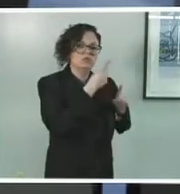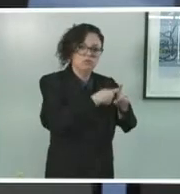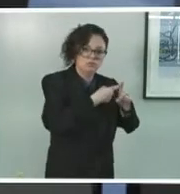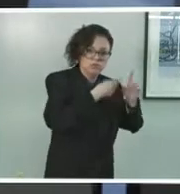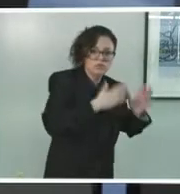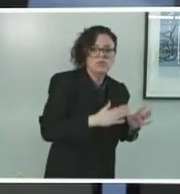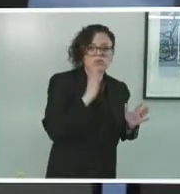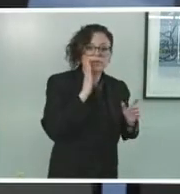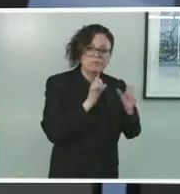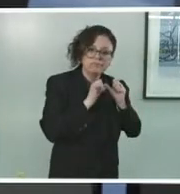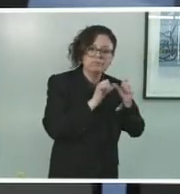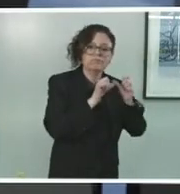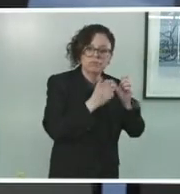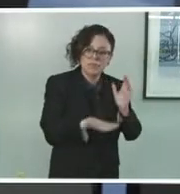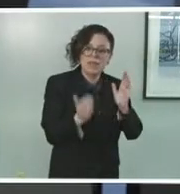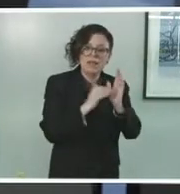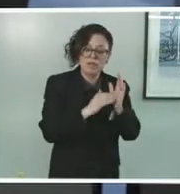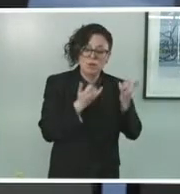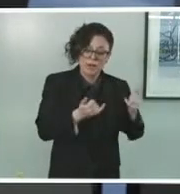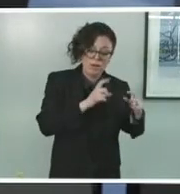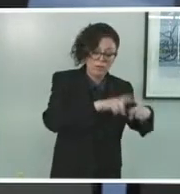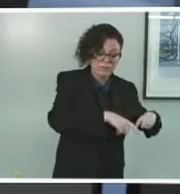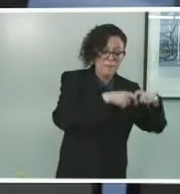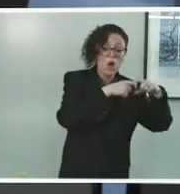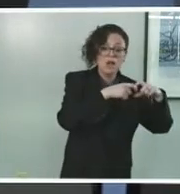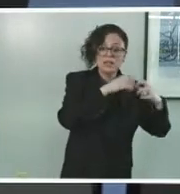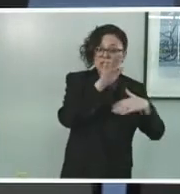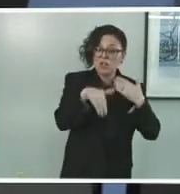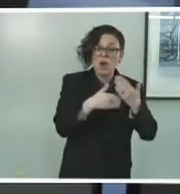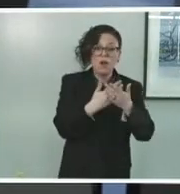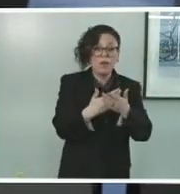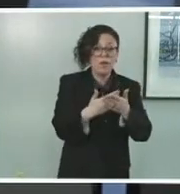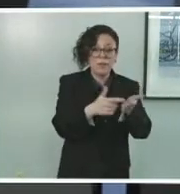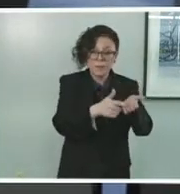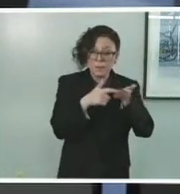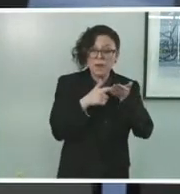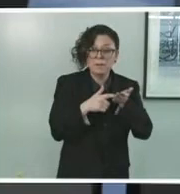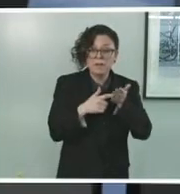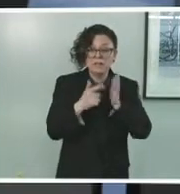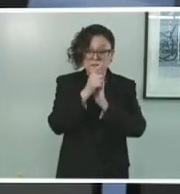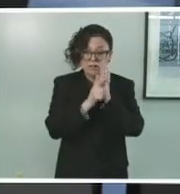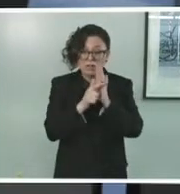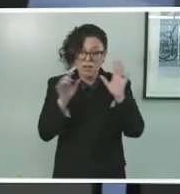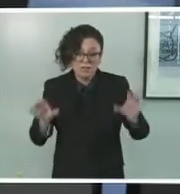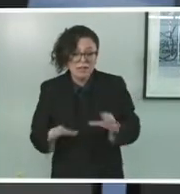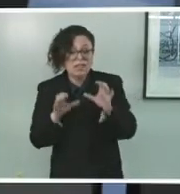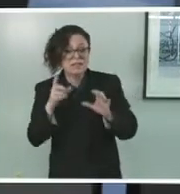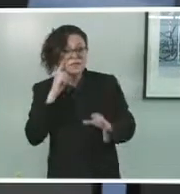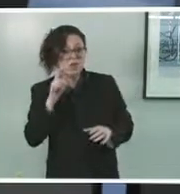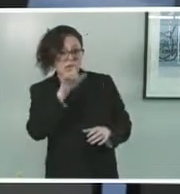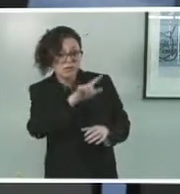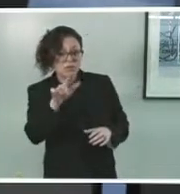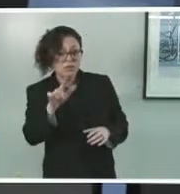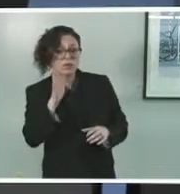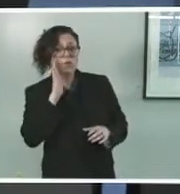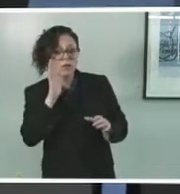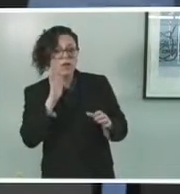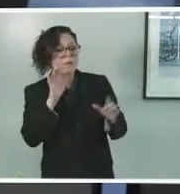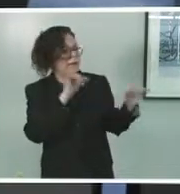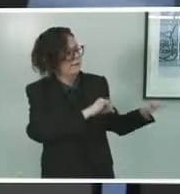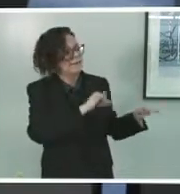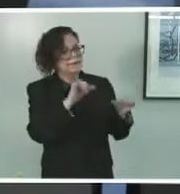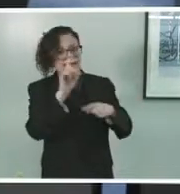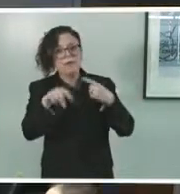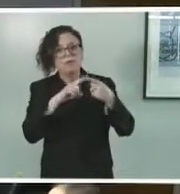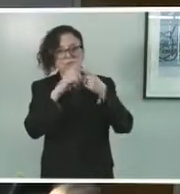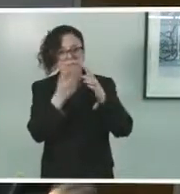know that there's a pause and that all of the requirements that the law imposes on landlords will be the same when we